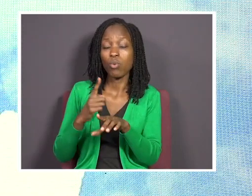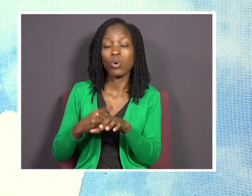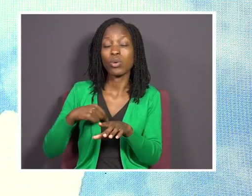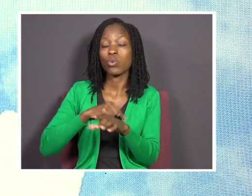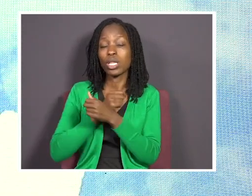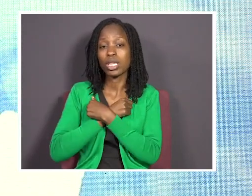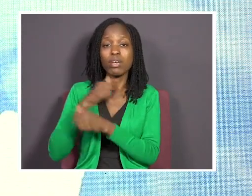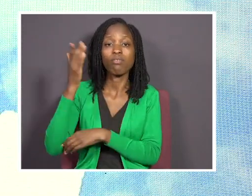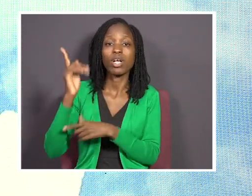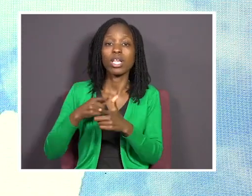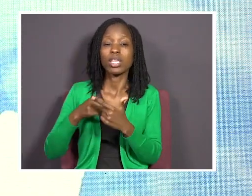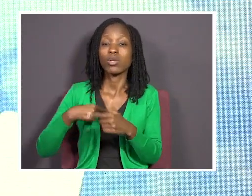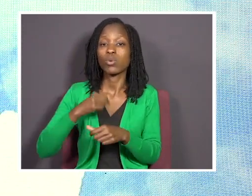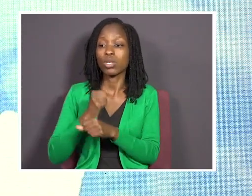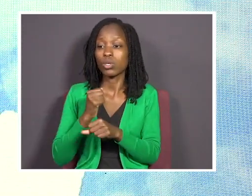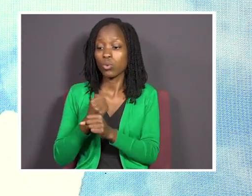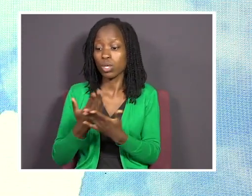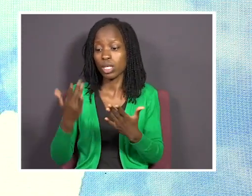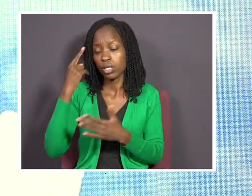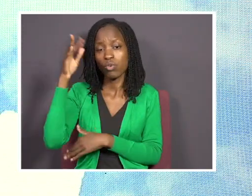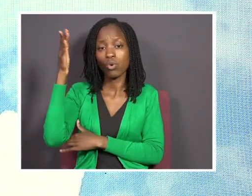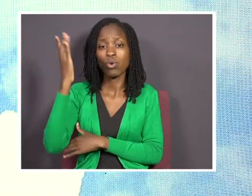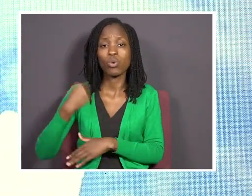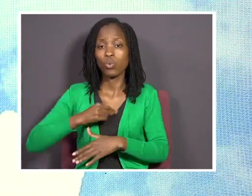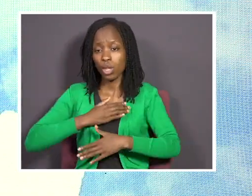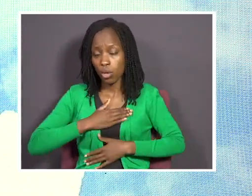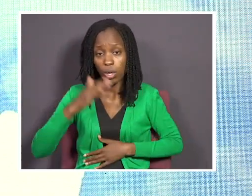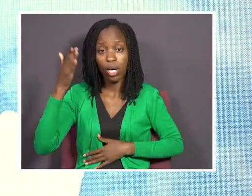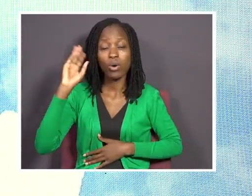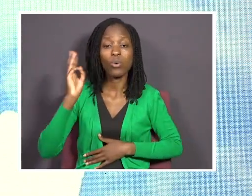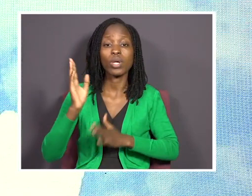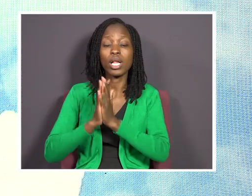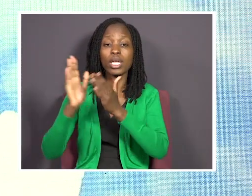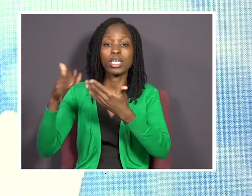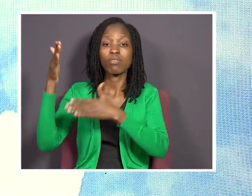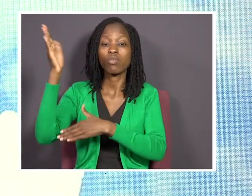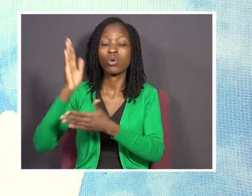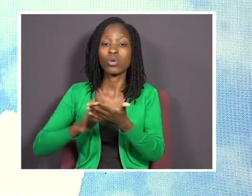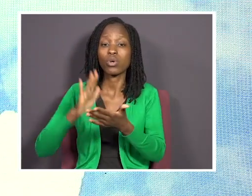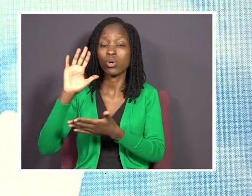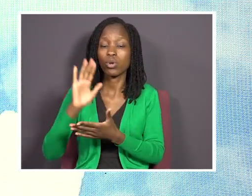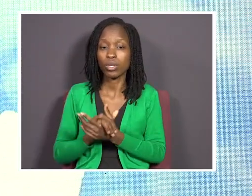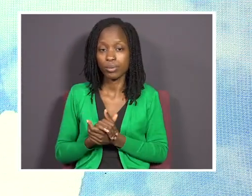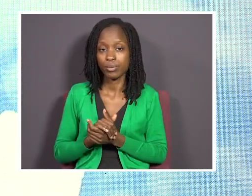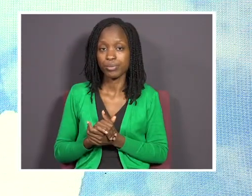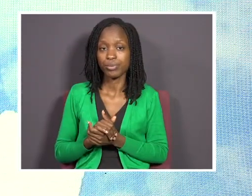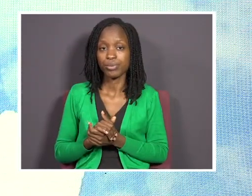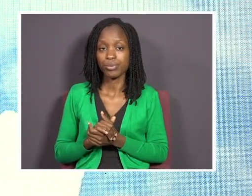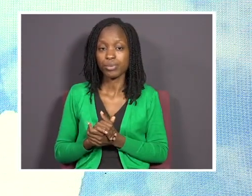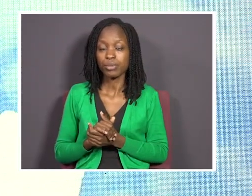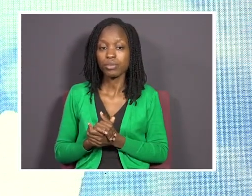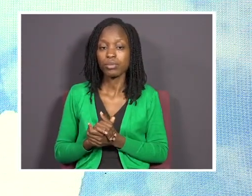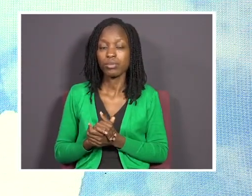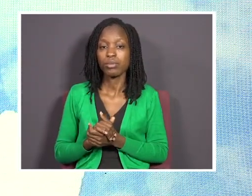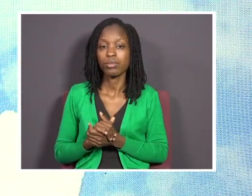God, we will do things for him. We will honor him and glorify him in the acts that